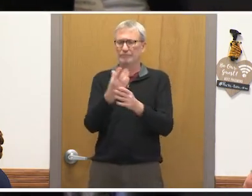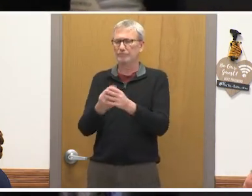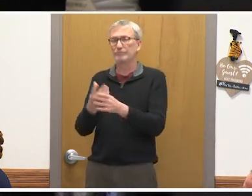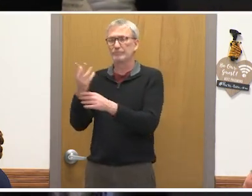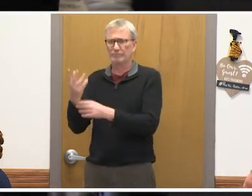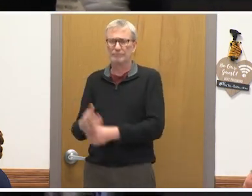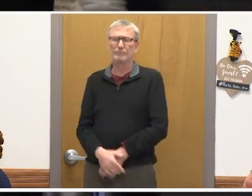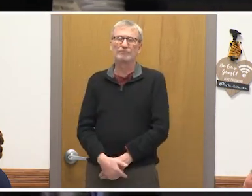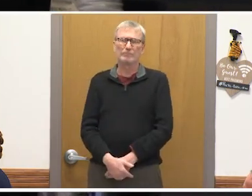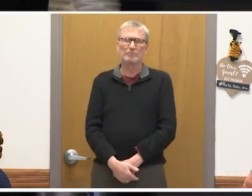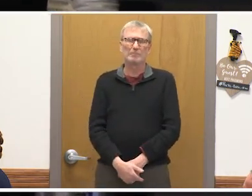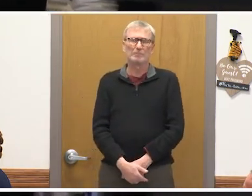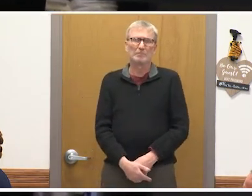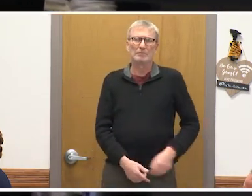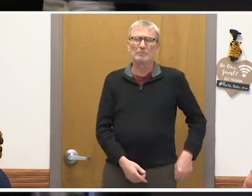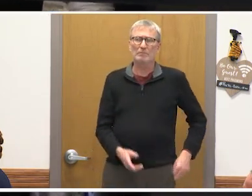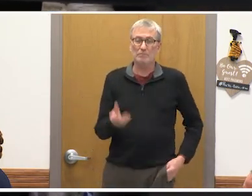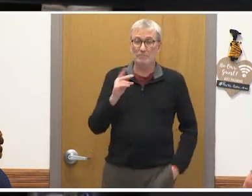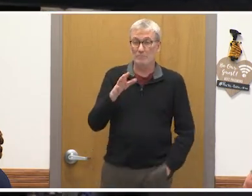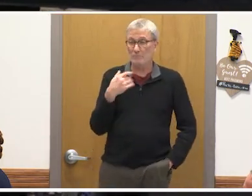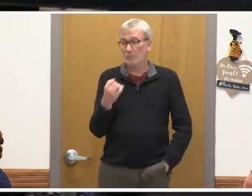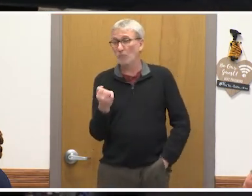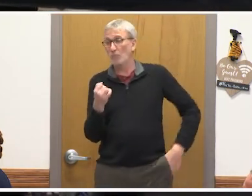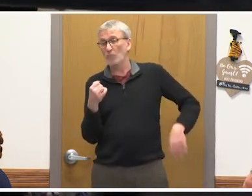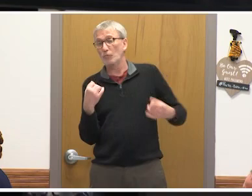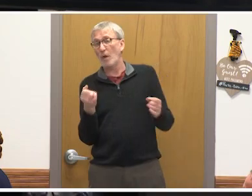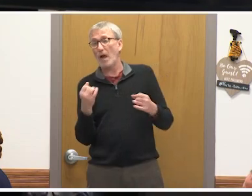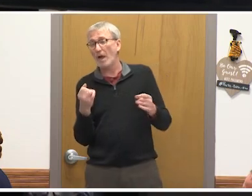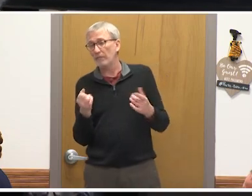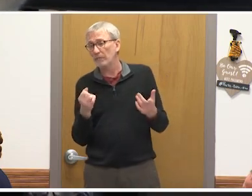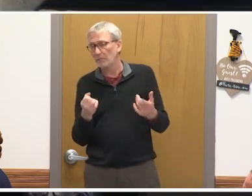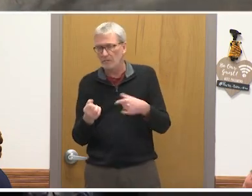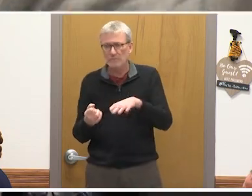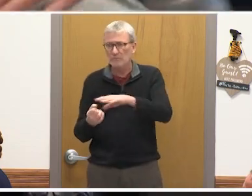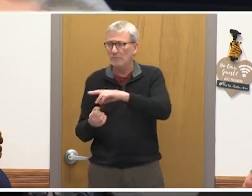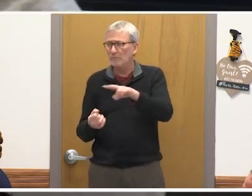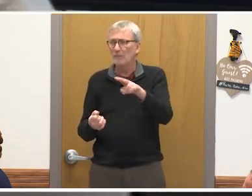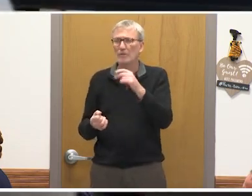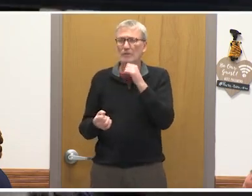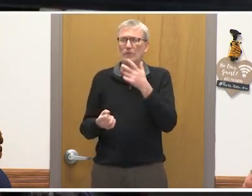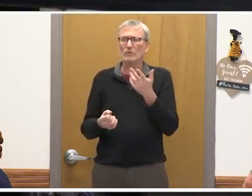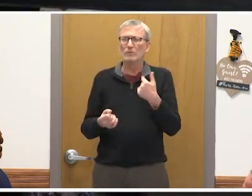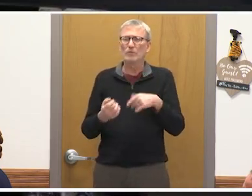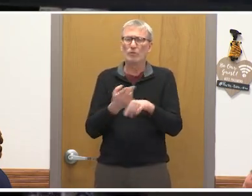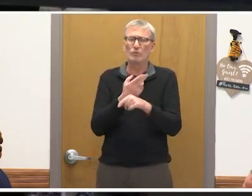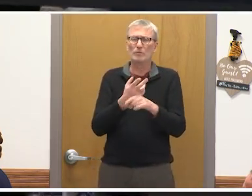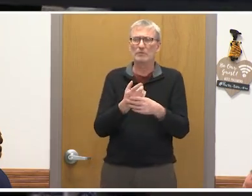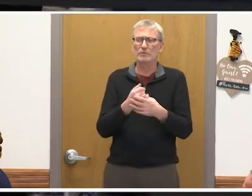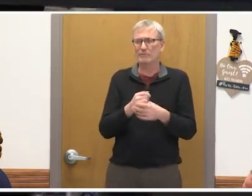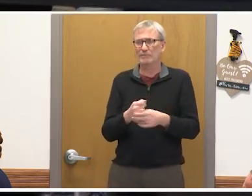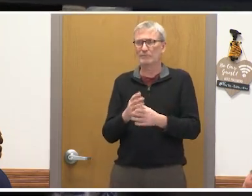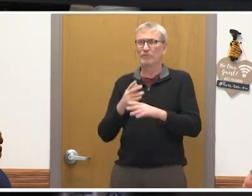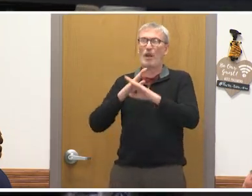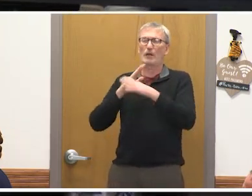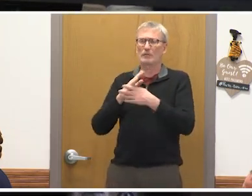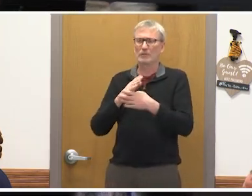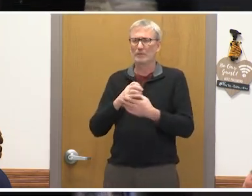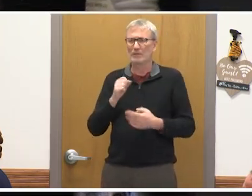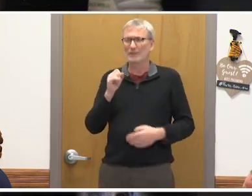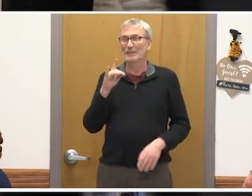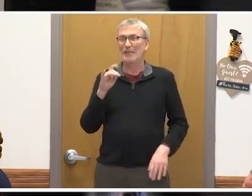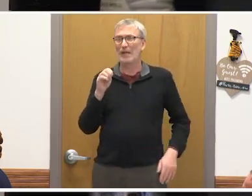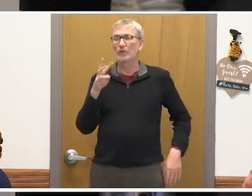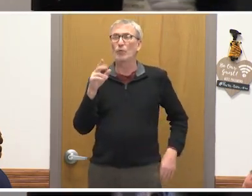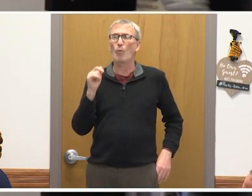that drivers that do enter this raised crossing area do not also use the sidewalk itself, and so it acts as a